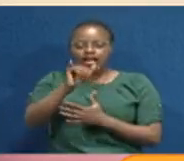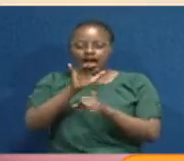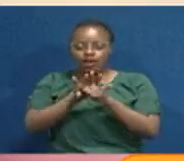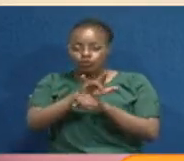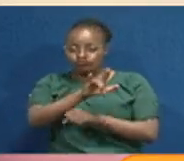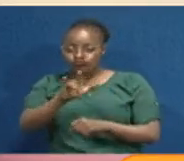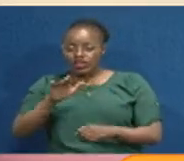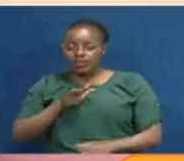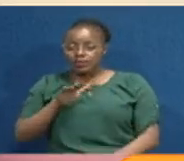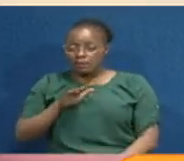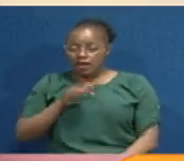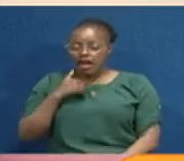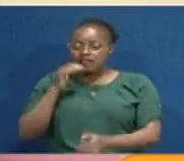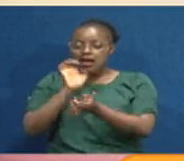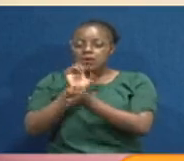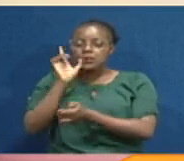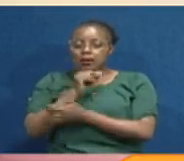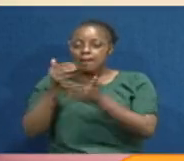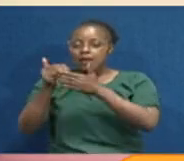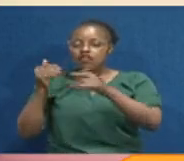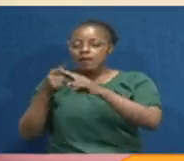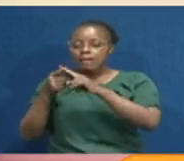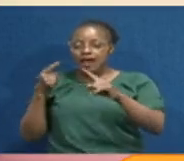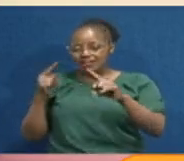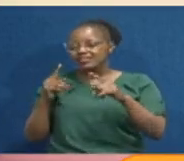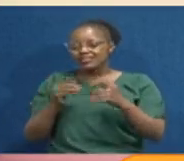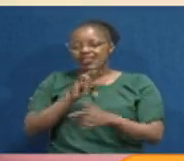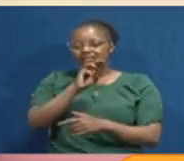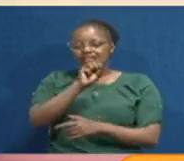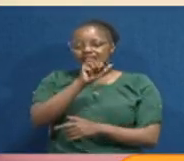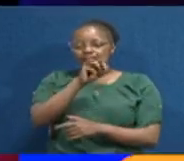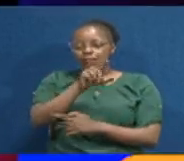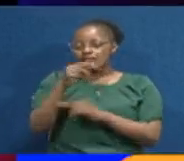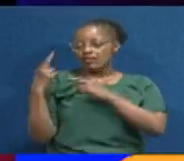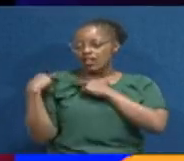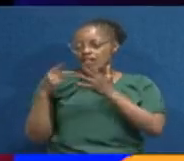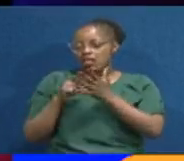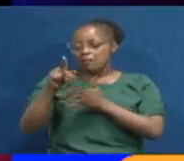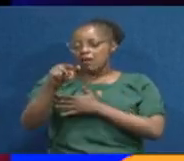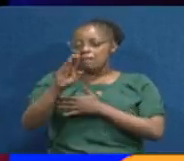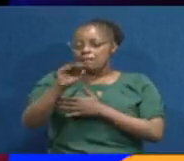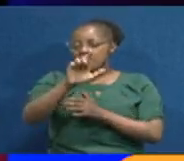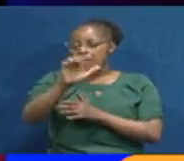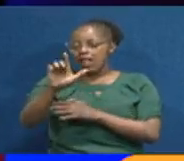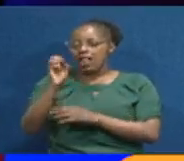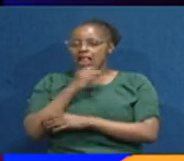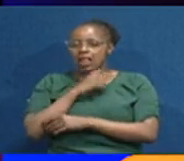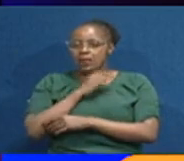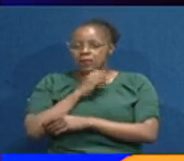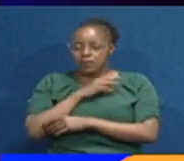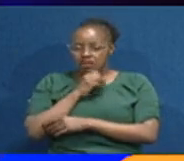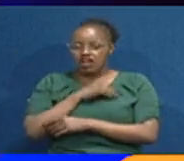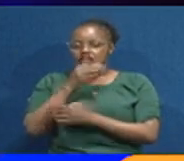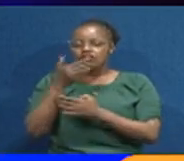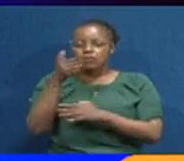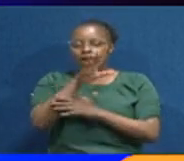most of these women have been arrested before, but Muvota would always bail them out by approaching the complainants, refunding